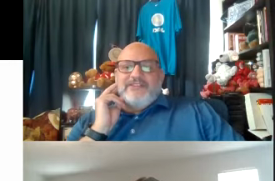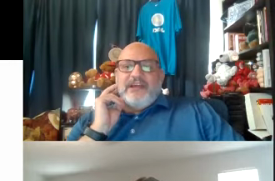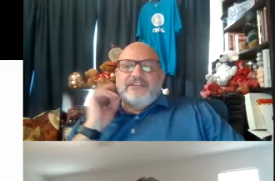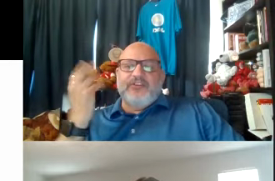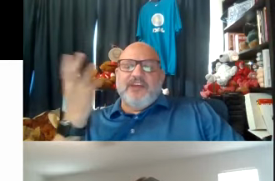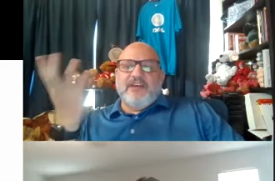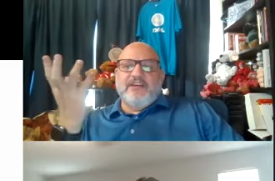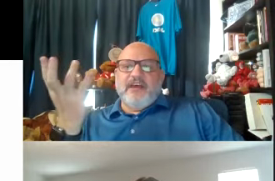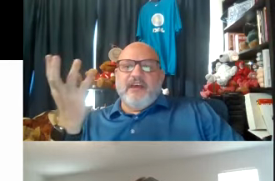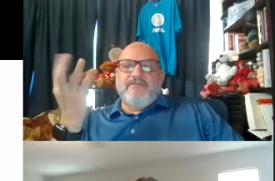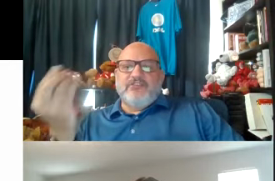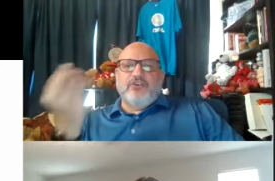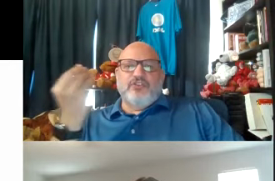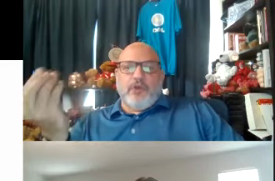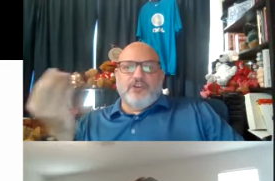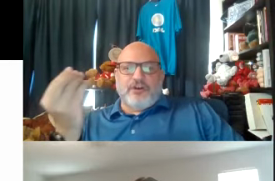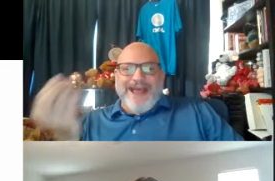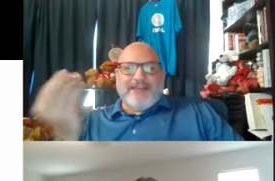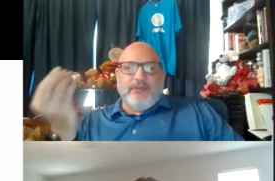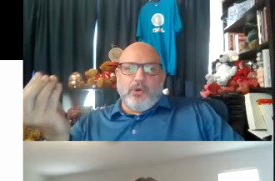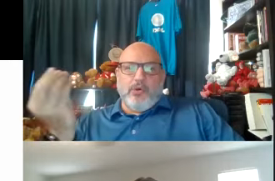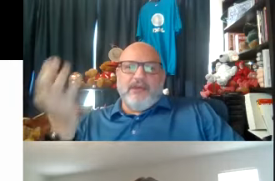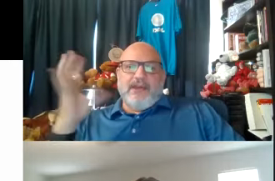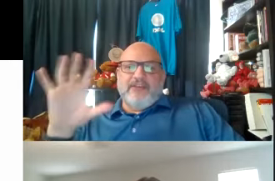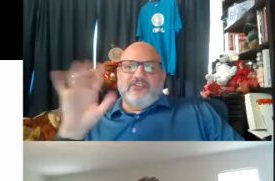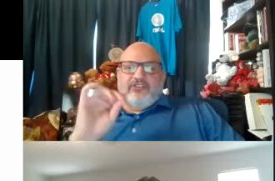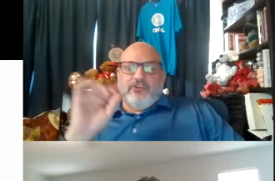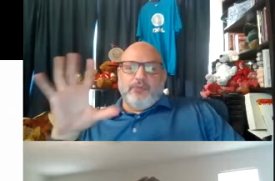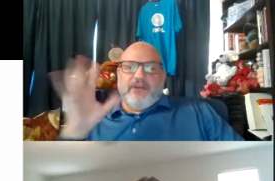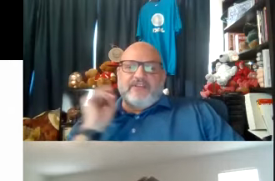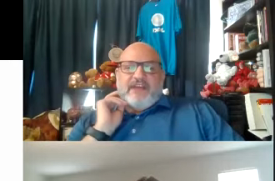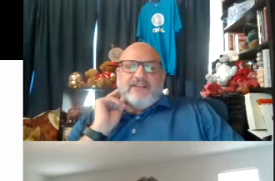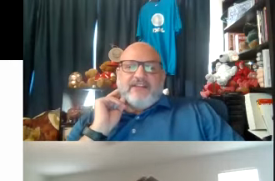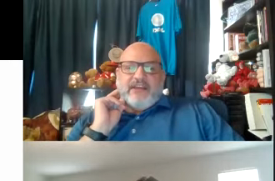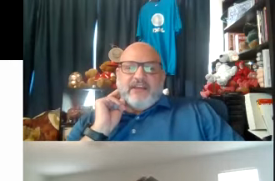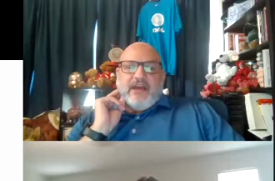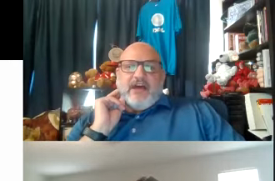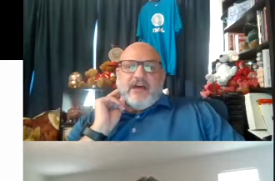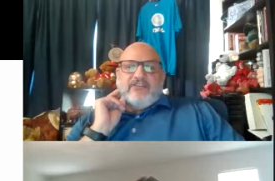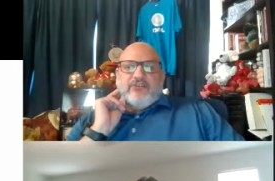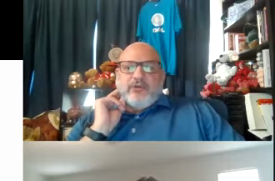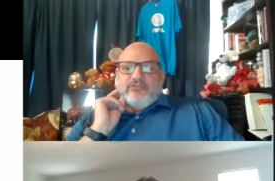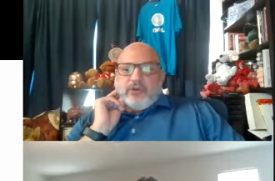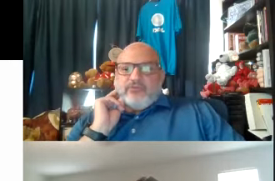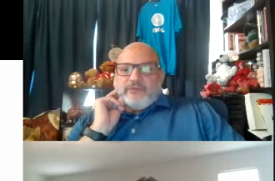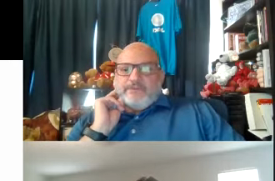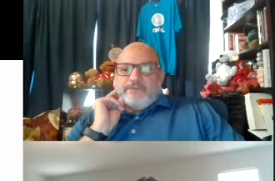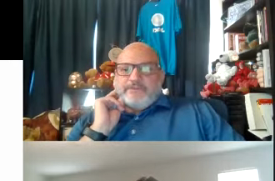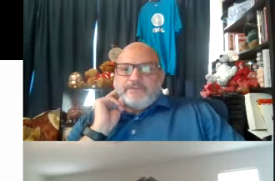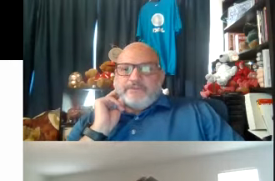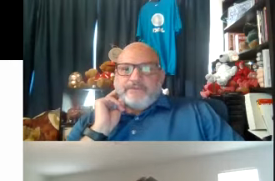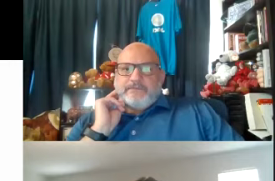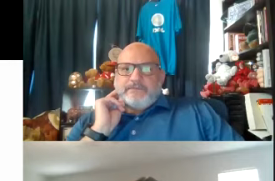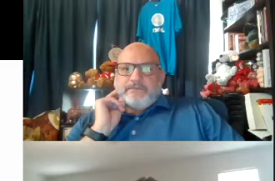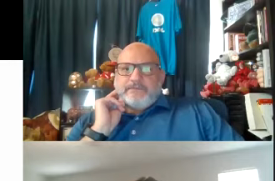But it isn't like there's a physical structure at the pole. It's just the 2 points that the centrioles go to.